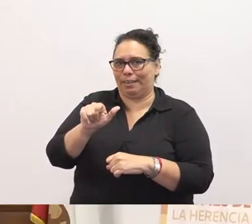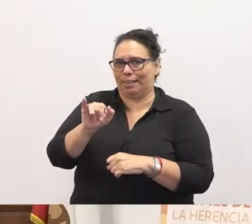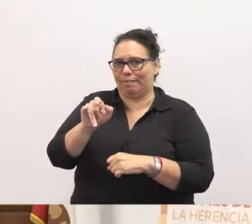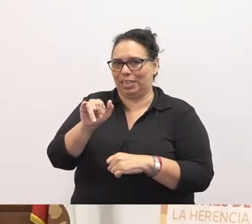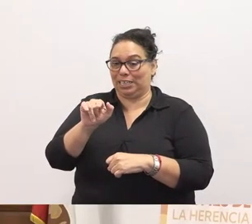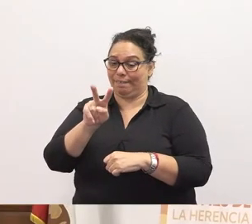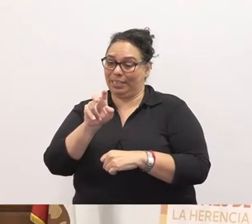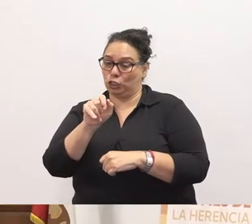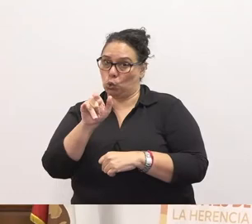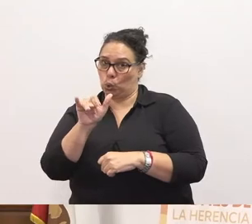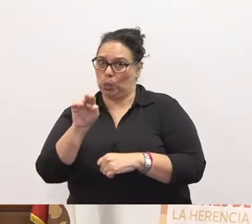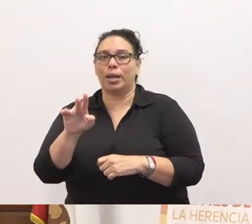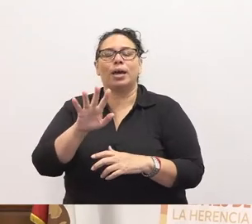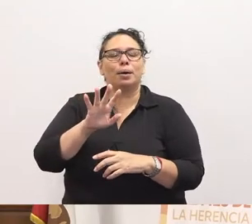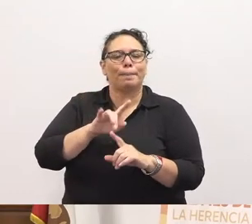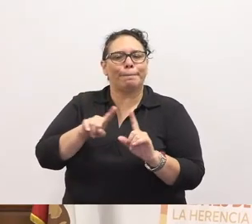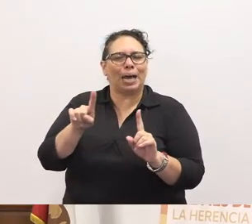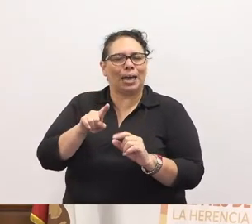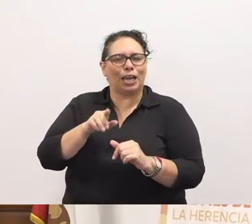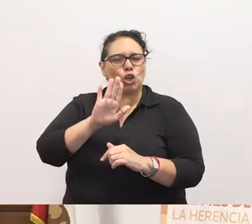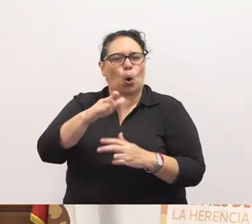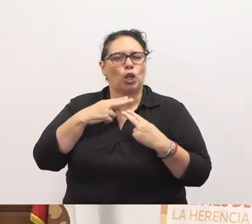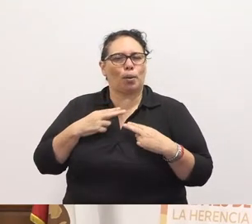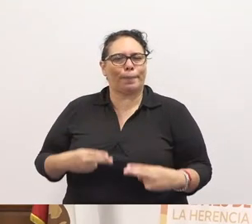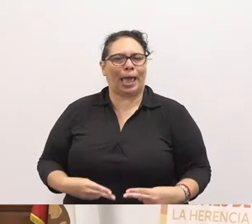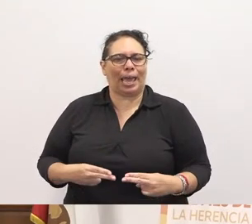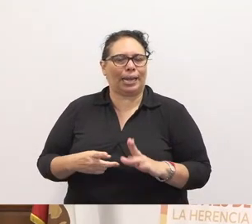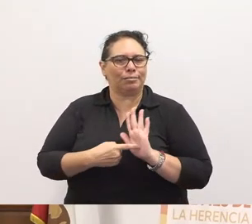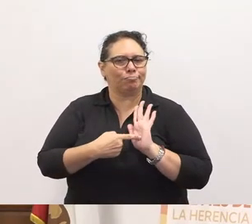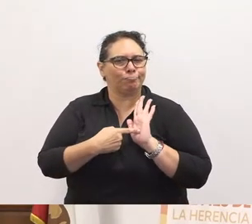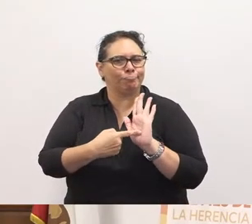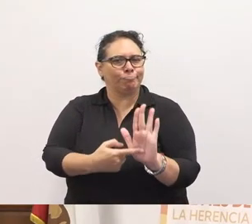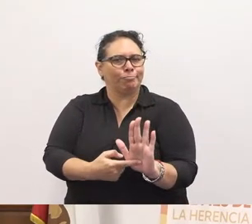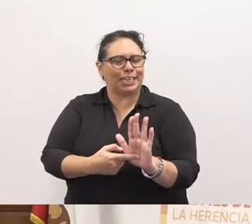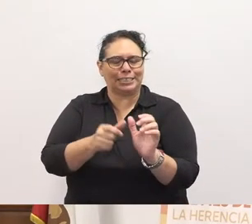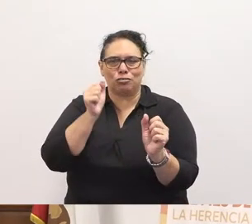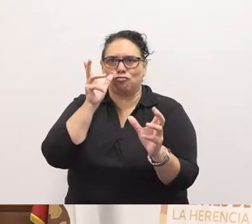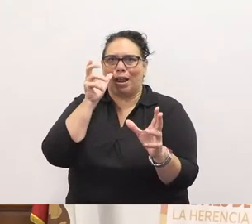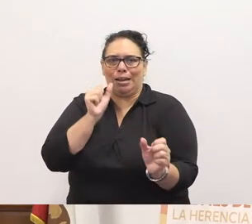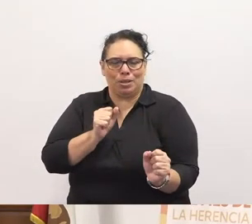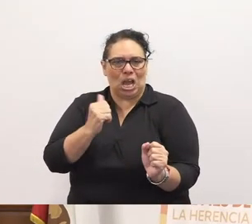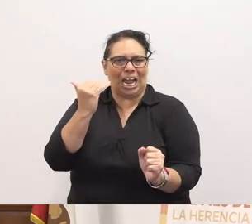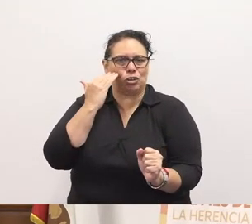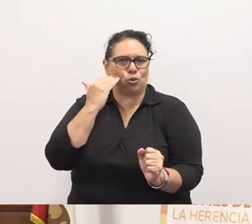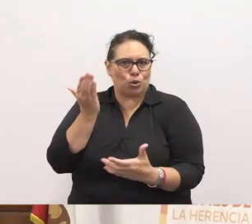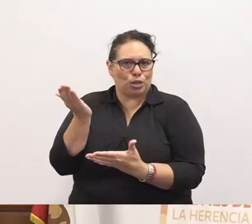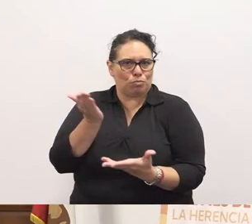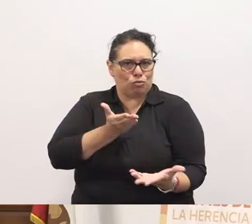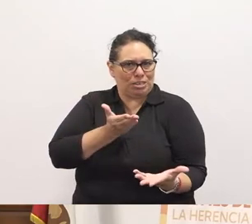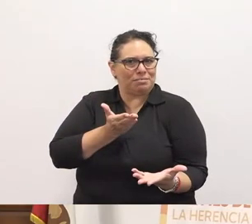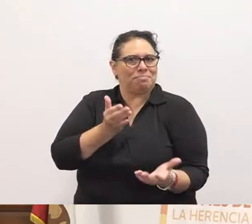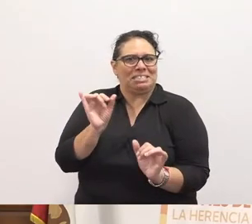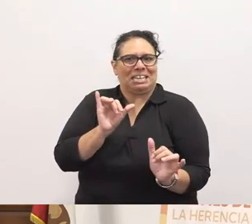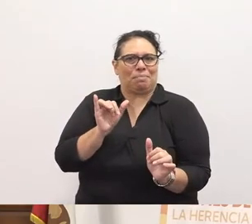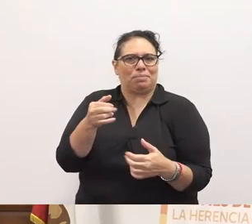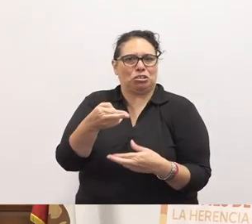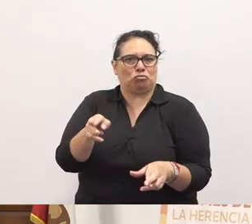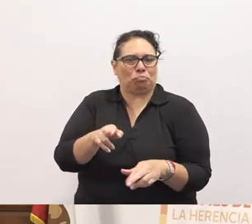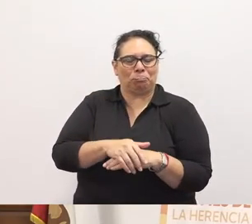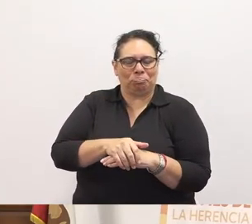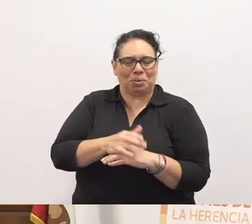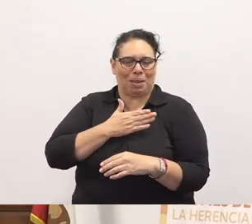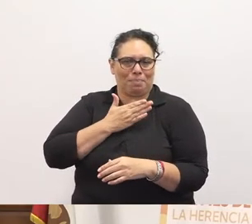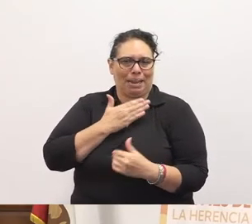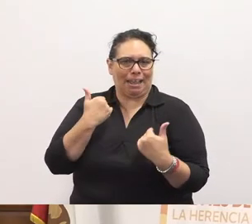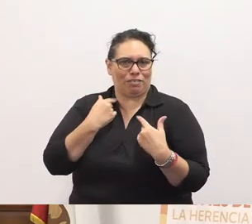bring into everything you do is incredible. So you are going to bring that same to this room, and we're so glad to